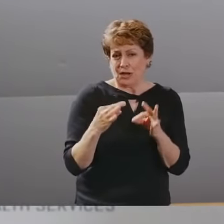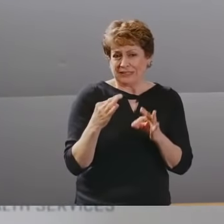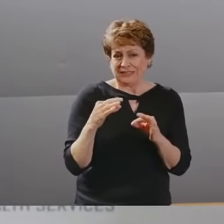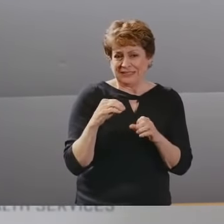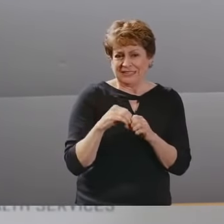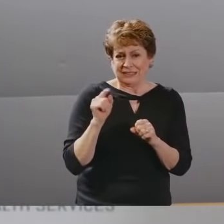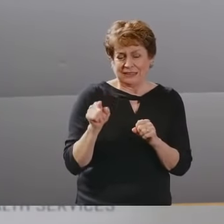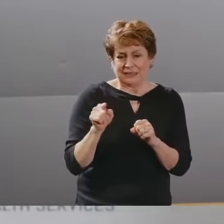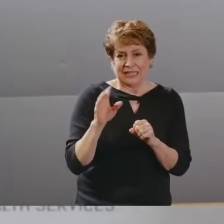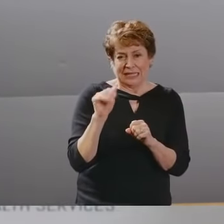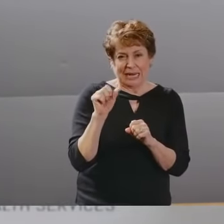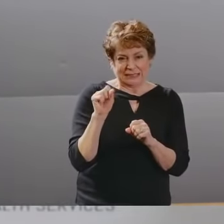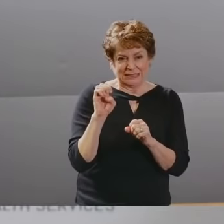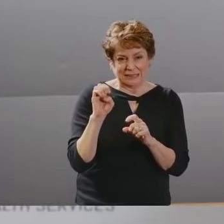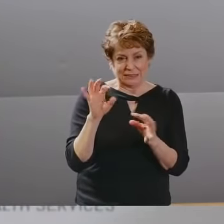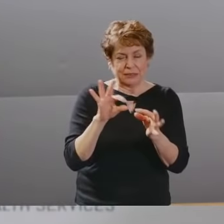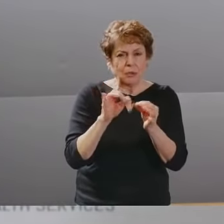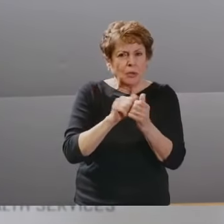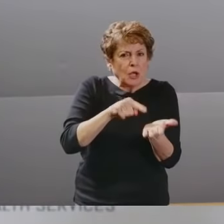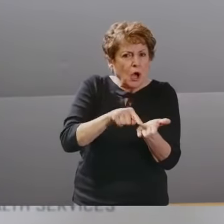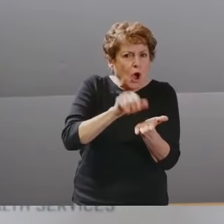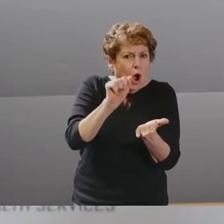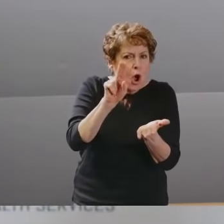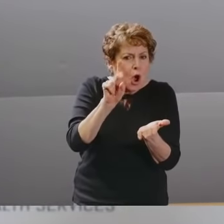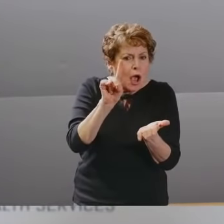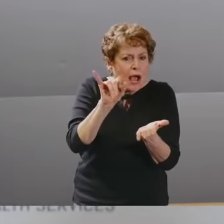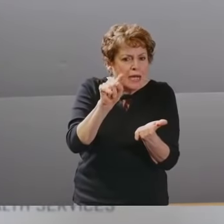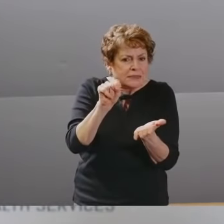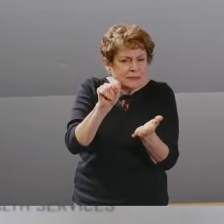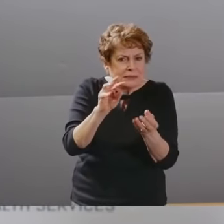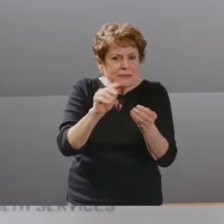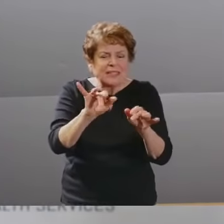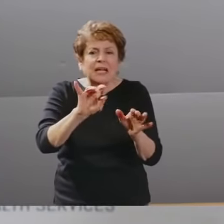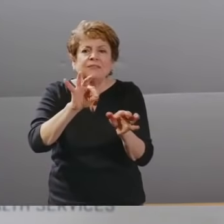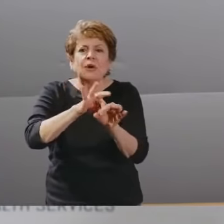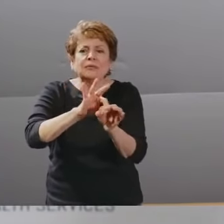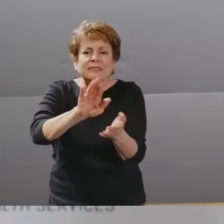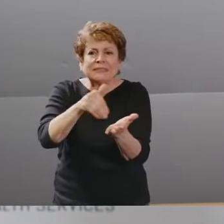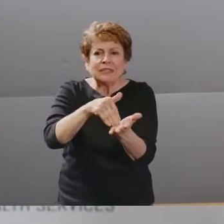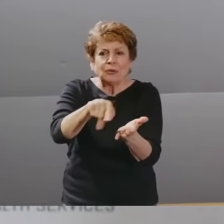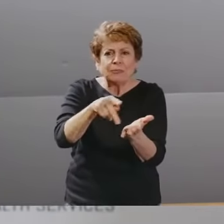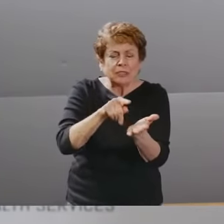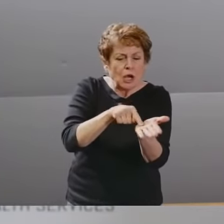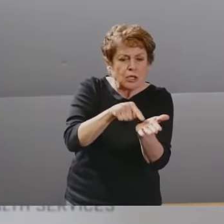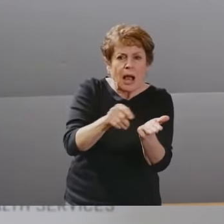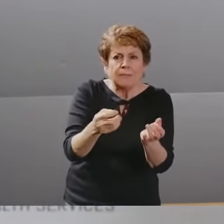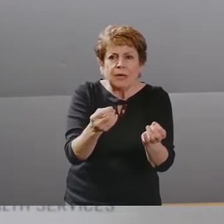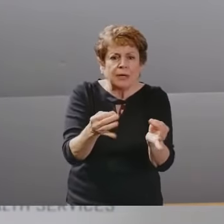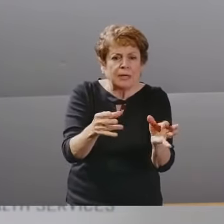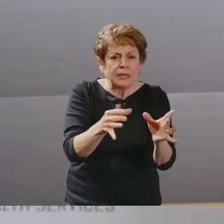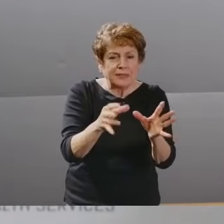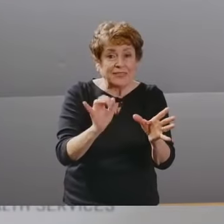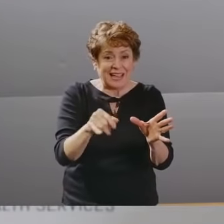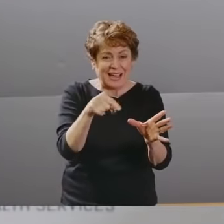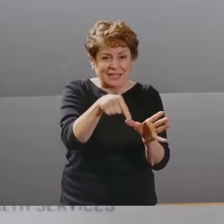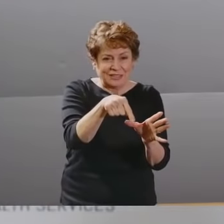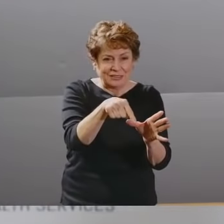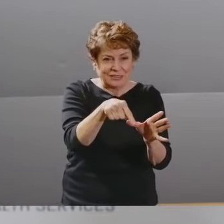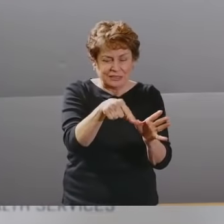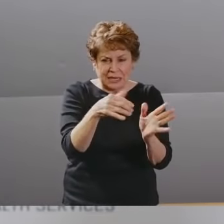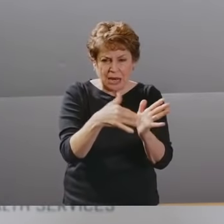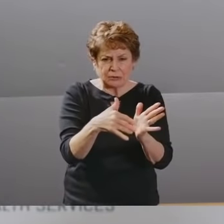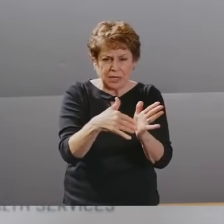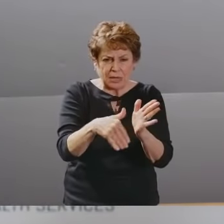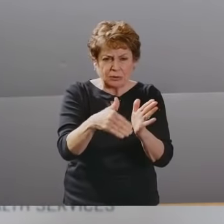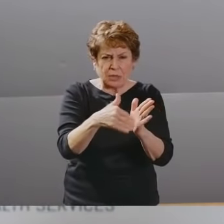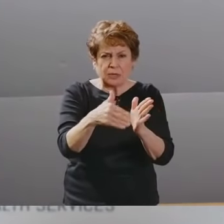center. Yet we have thousands, tens of thousands, particularly of Republicans, yelling about fraud.